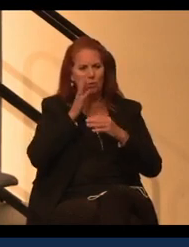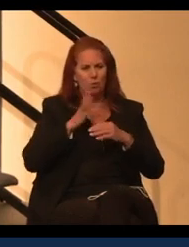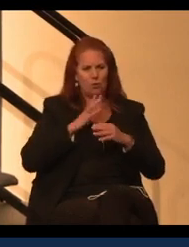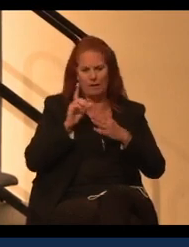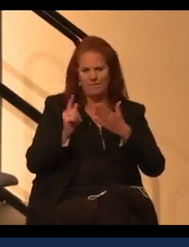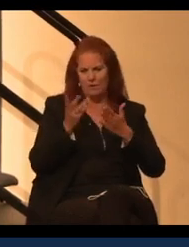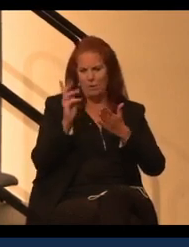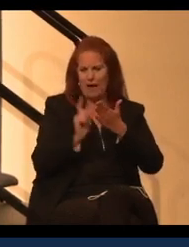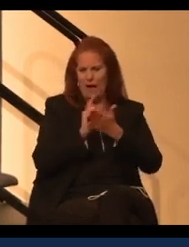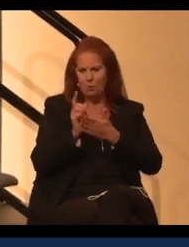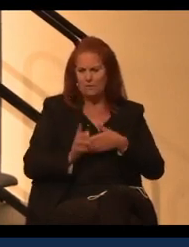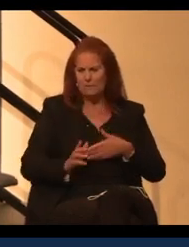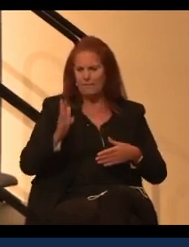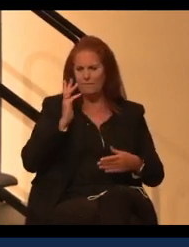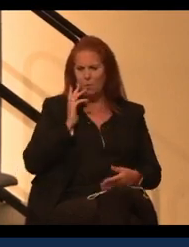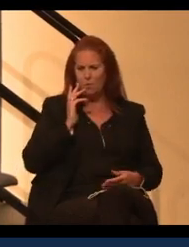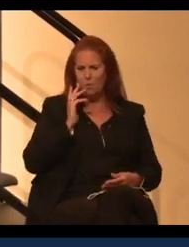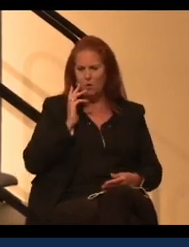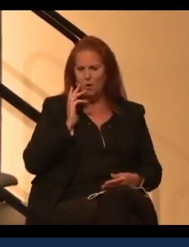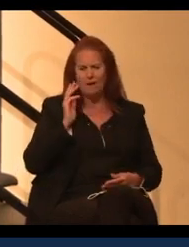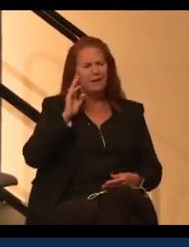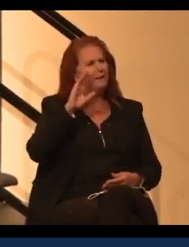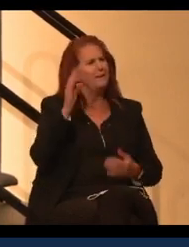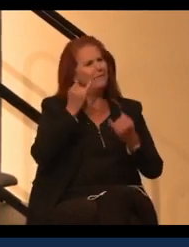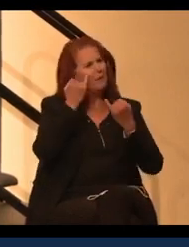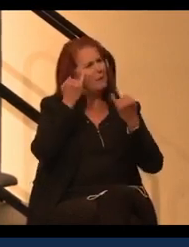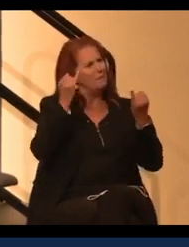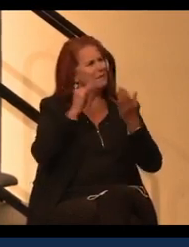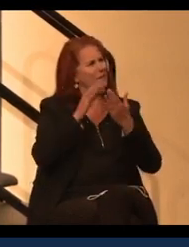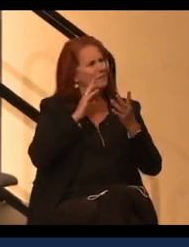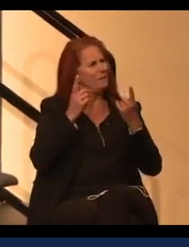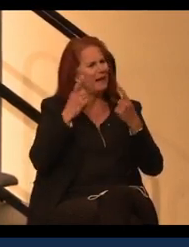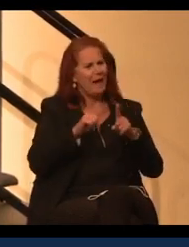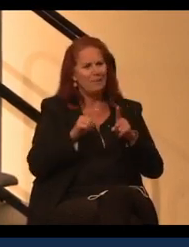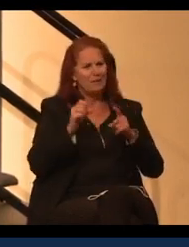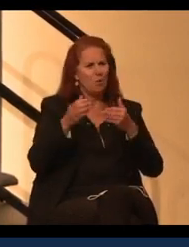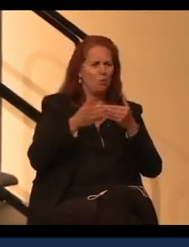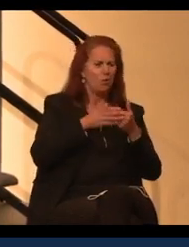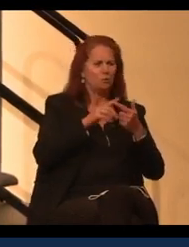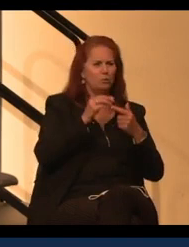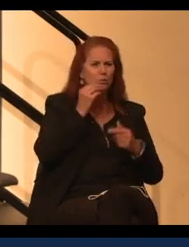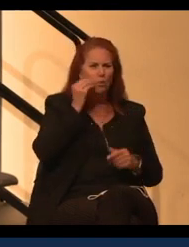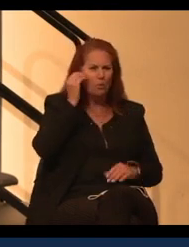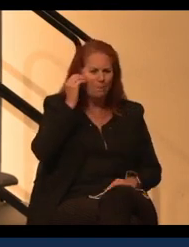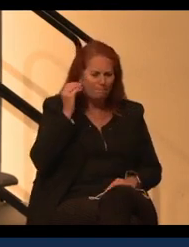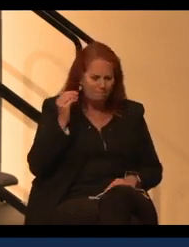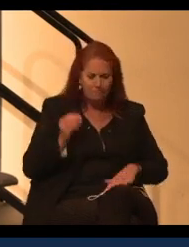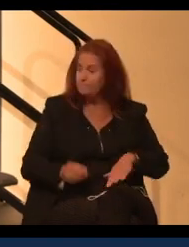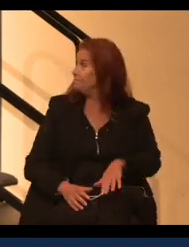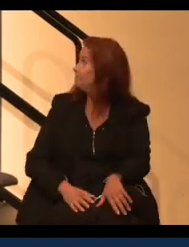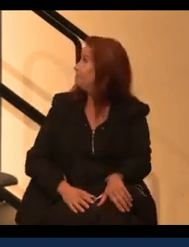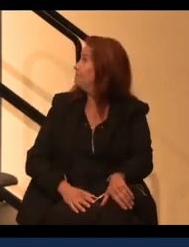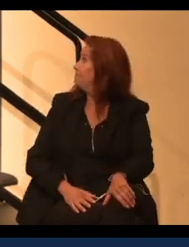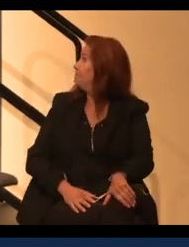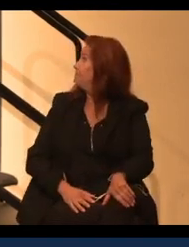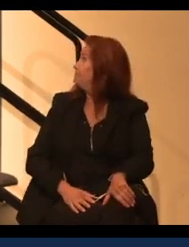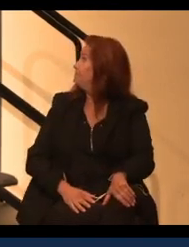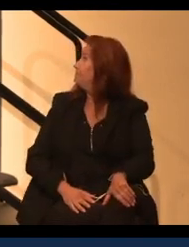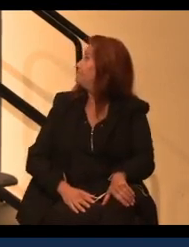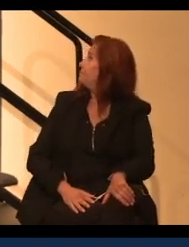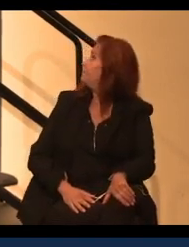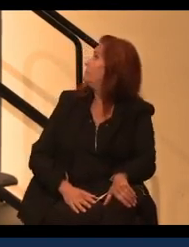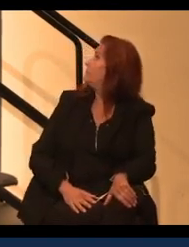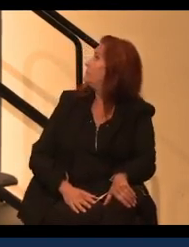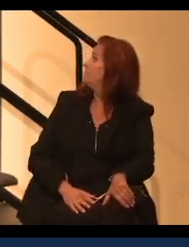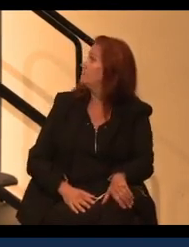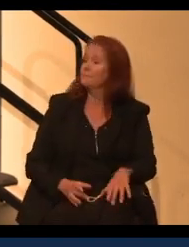hours before. And I mean, just never imagining that this would be happening so close to home. Overall, hate crimes have